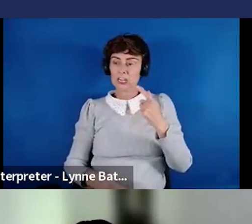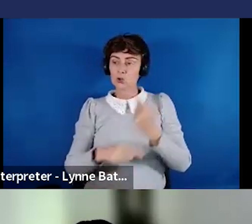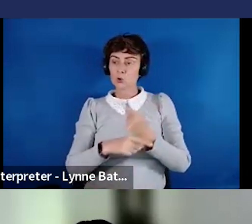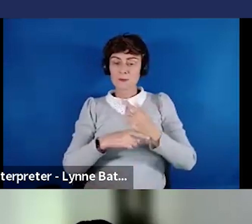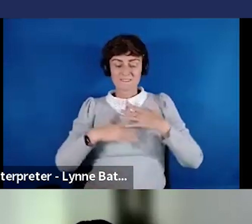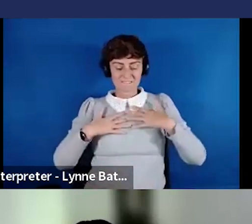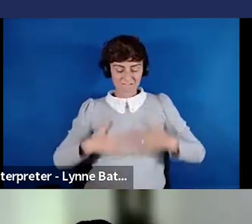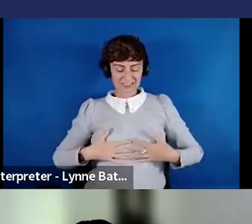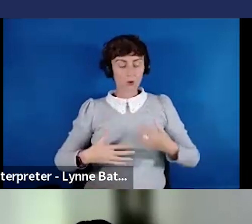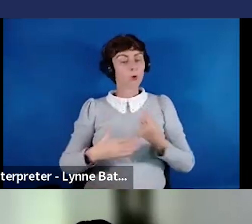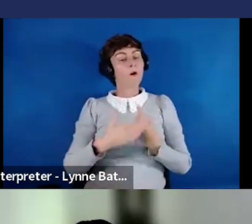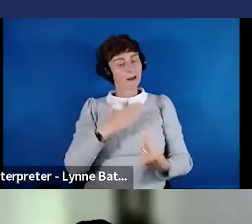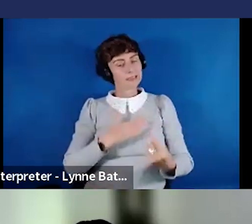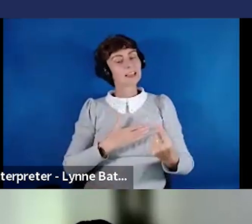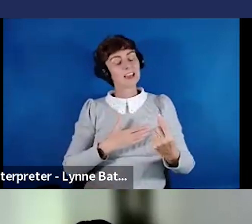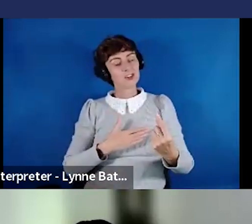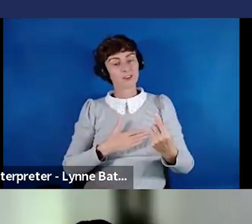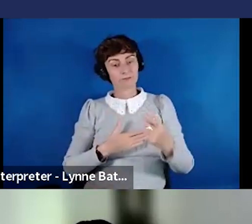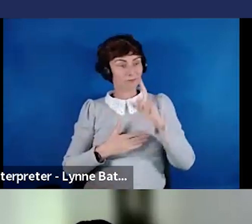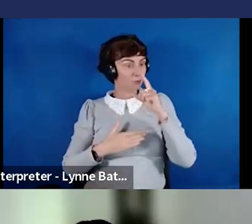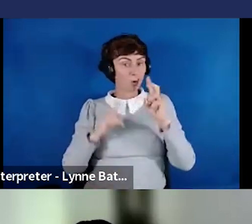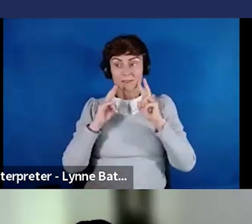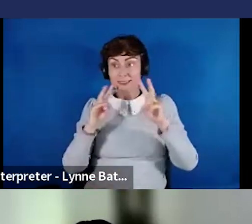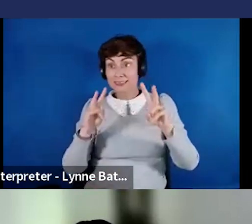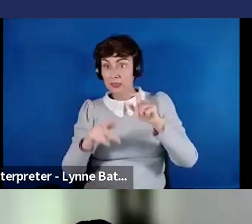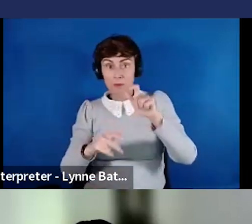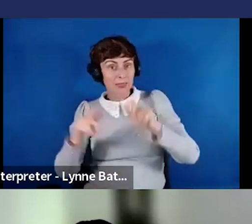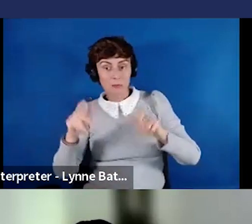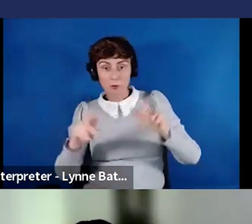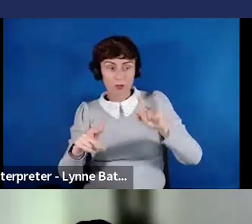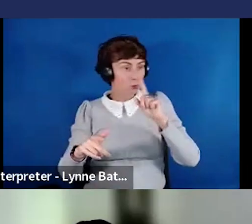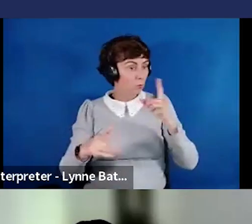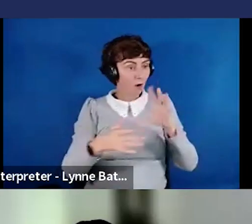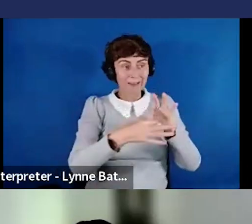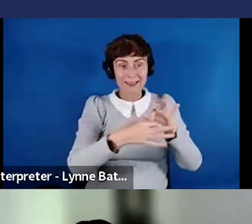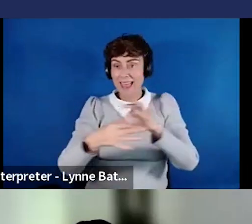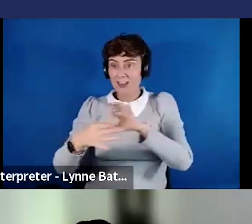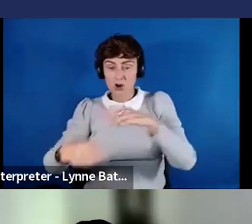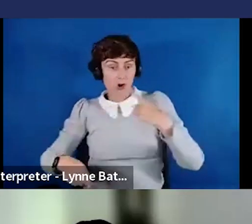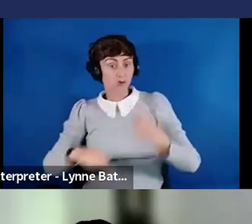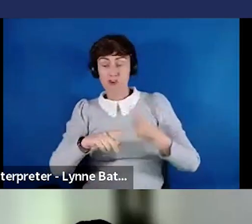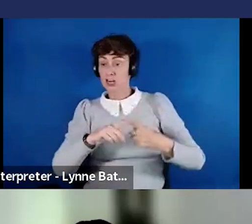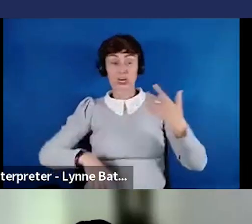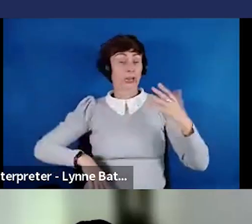you can feel when you're not able to see people and connect in with people. You're rushing